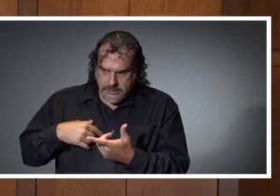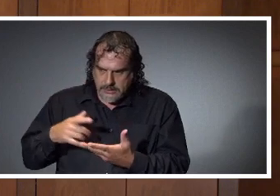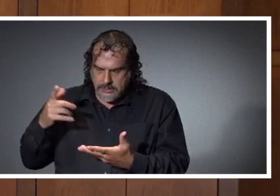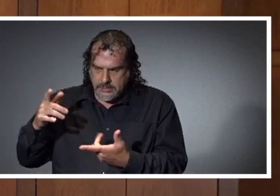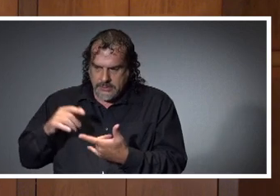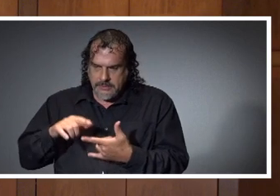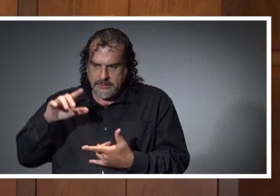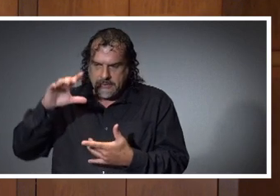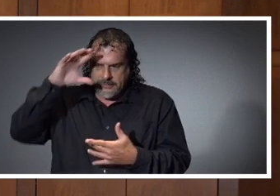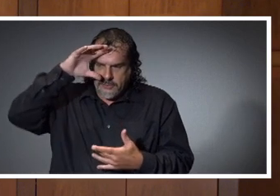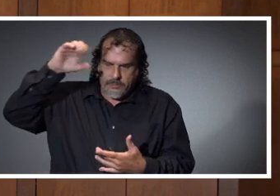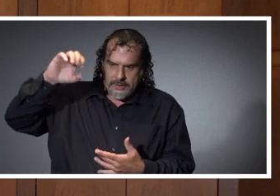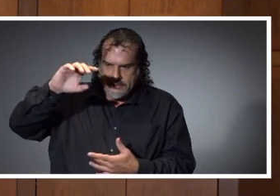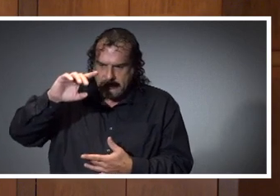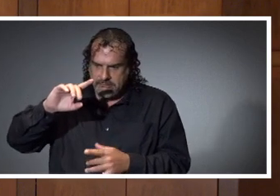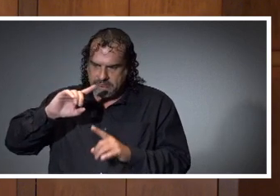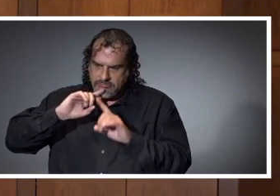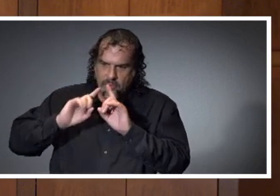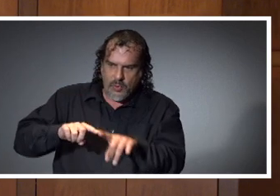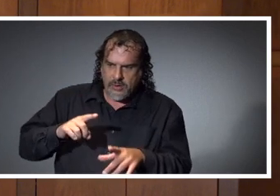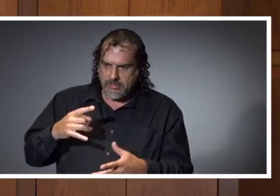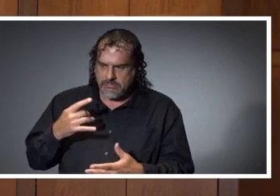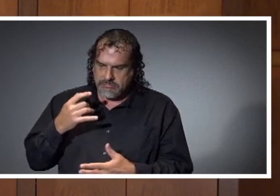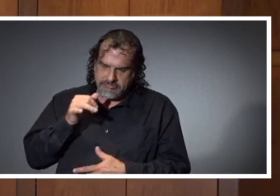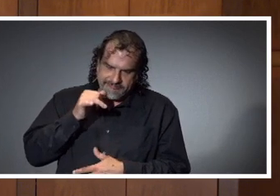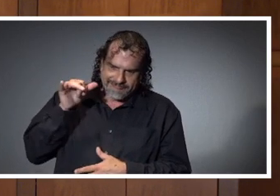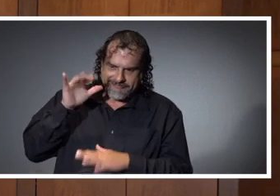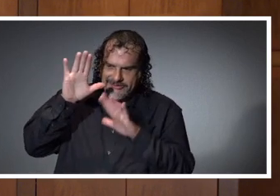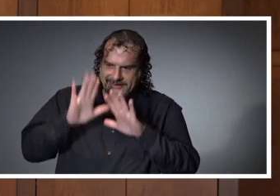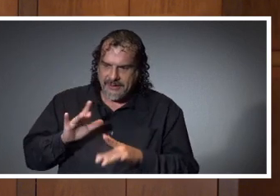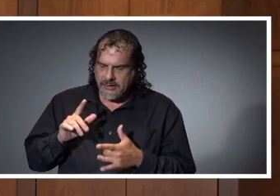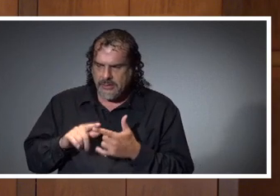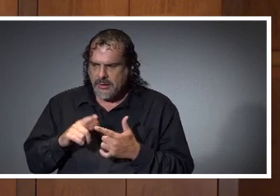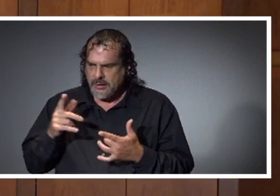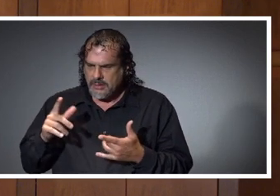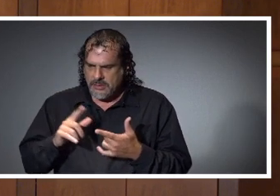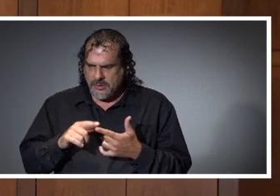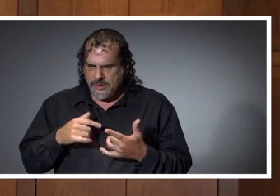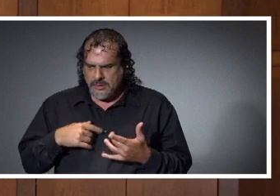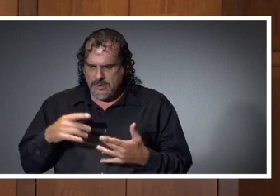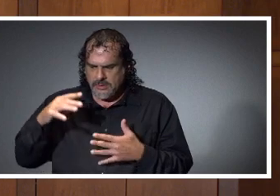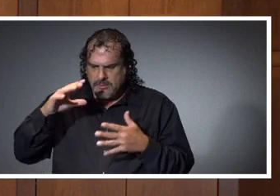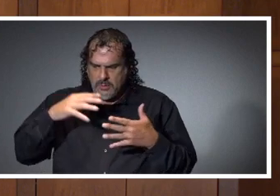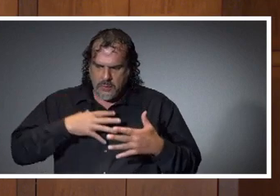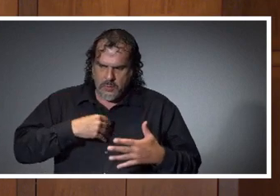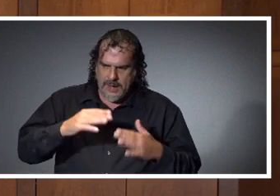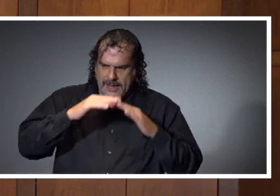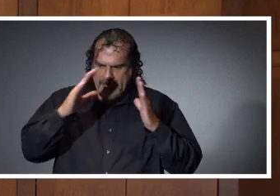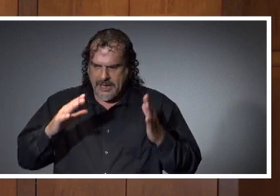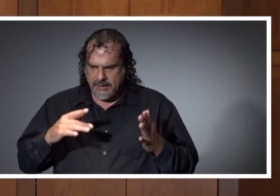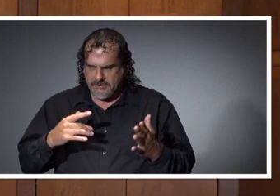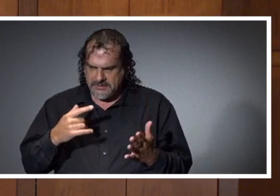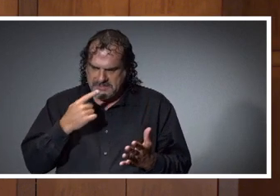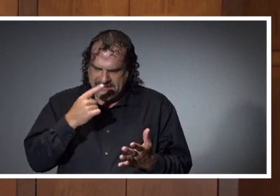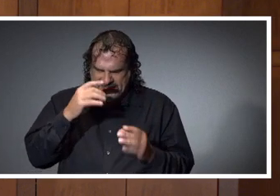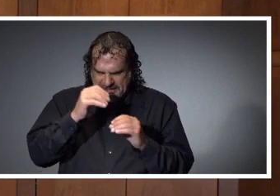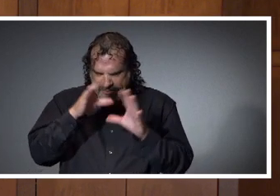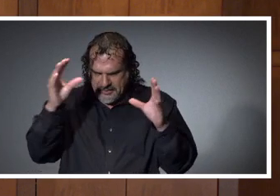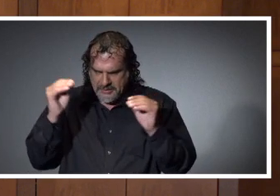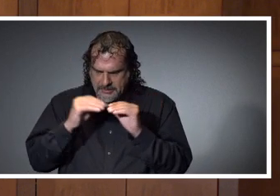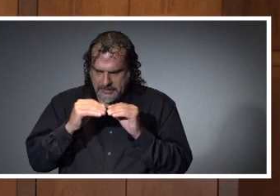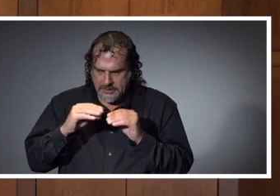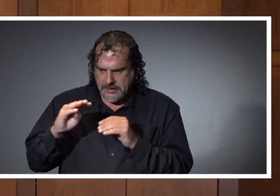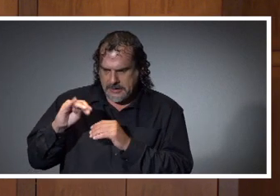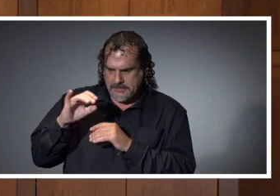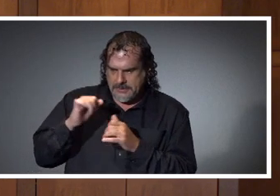executive order. White House Economic Advisor Larry Tuttle kind of cleared up, I think, today. Mississippi